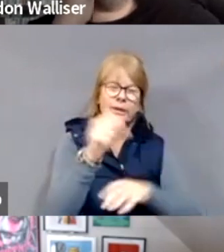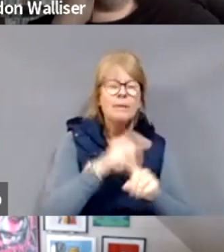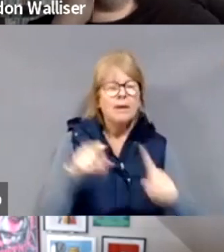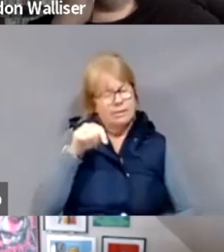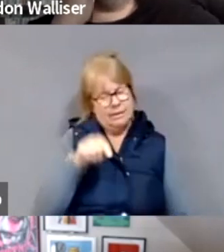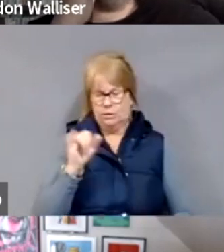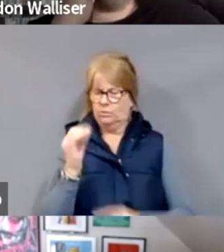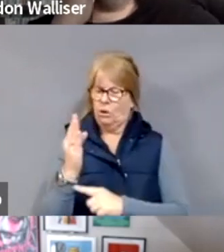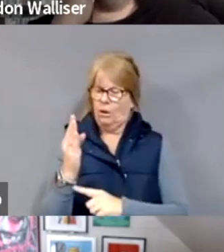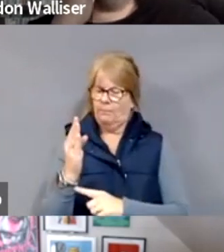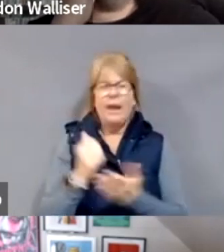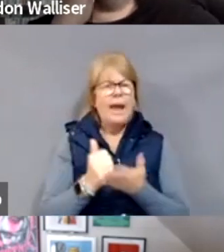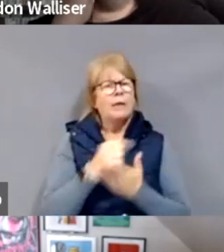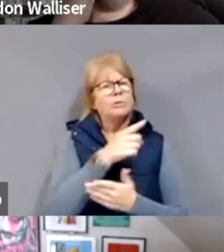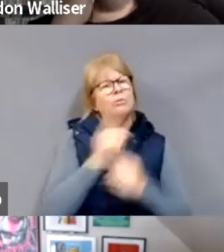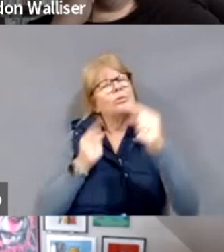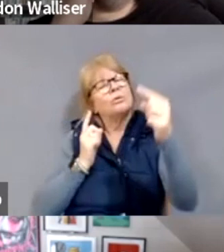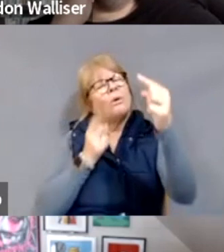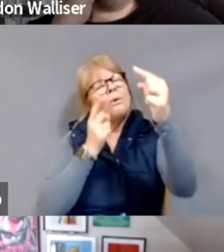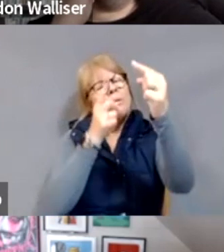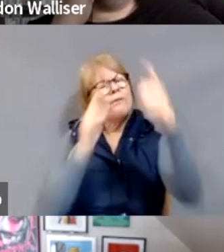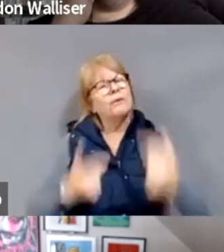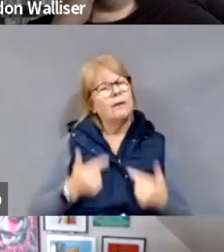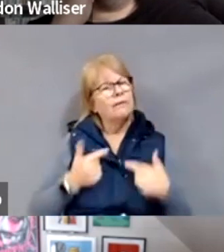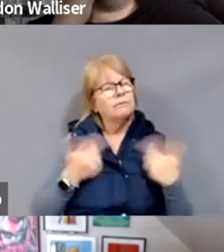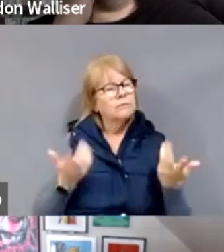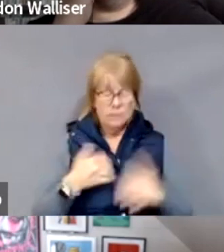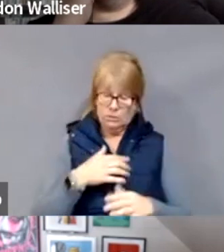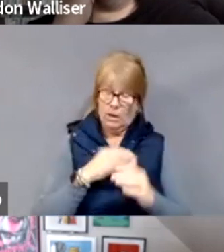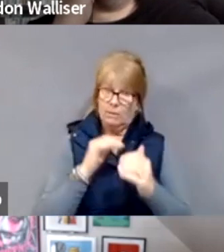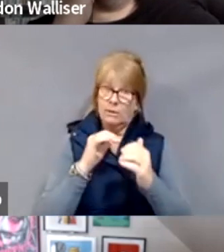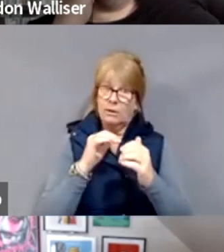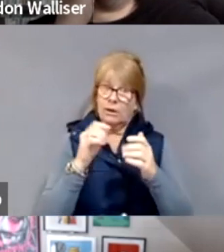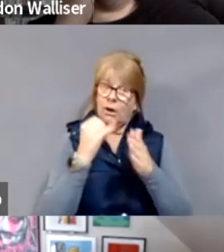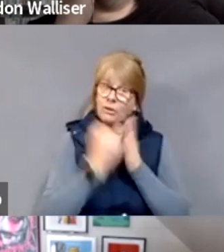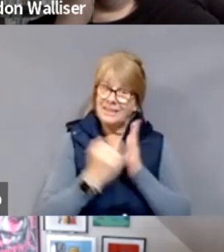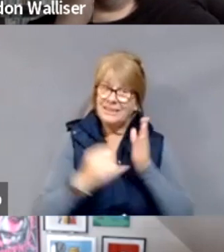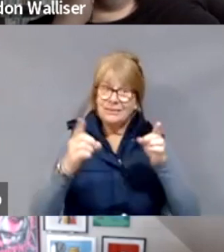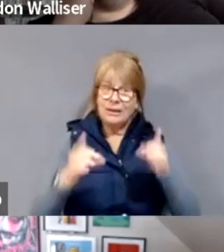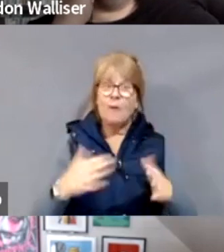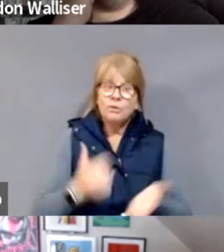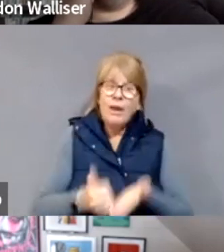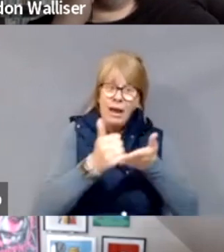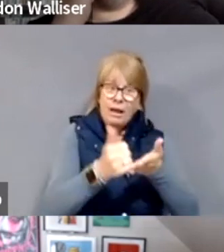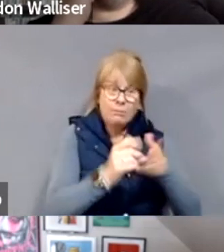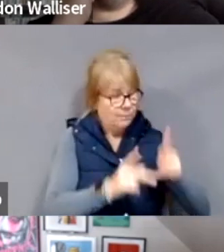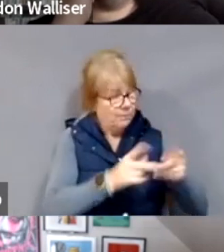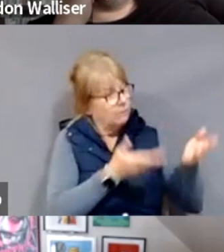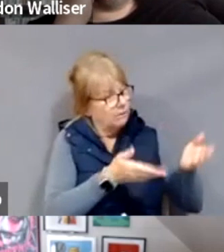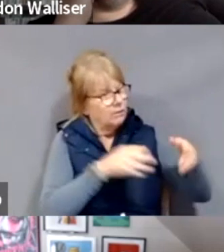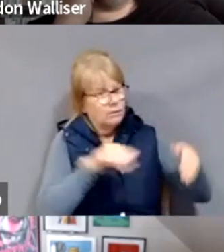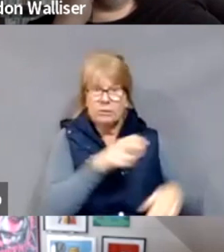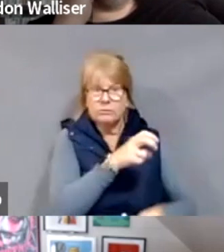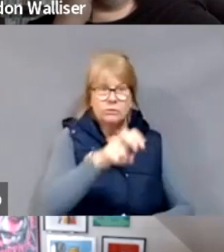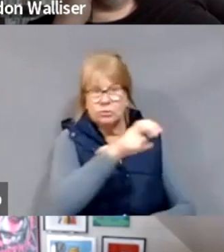job help you on your path? And so as an artistic director, I'm looking to help people on their path. And so that list